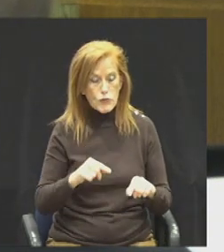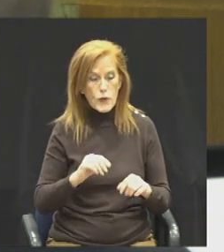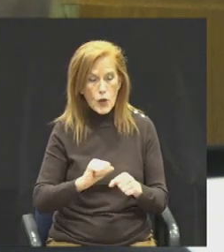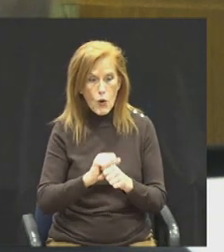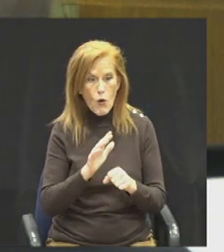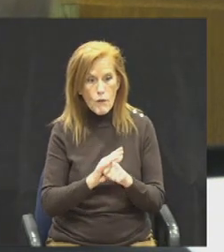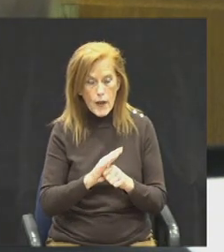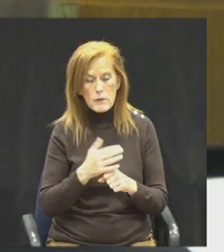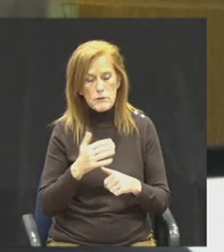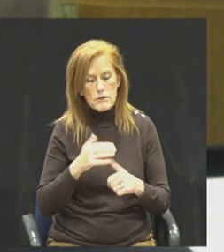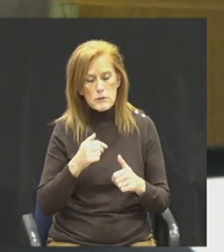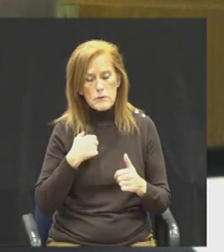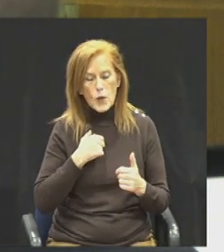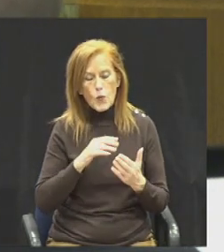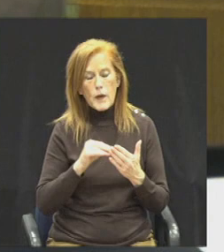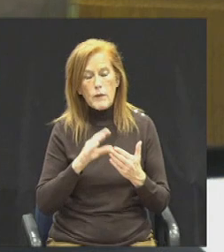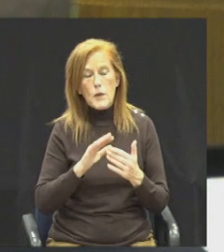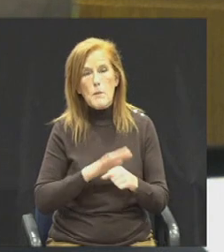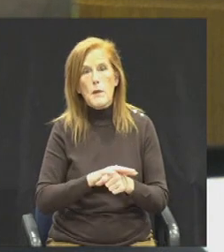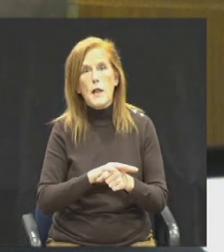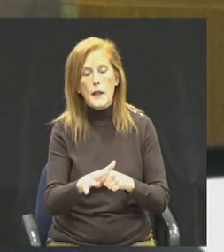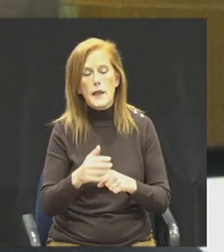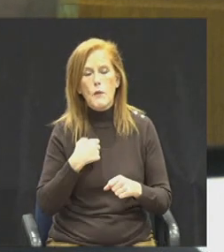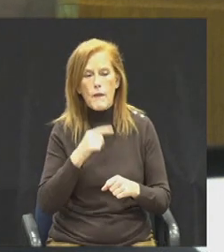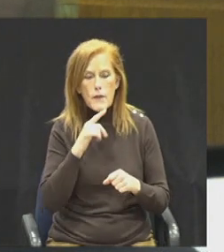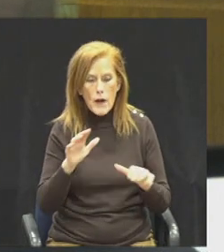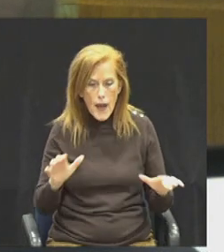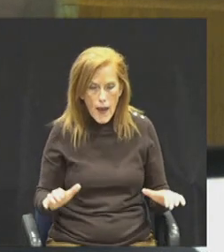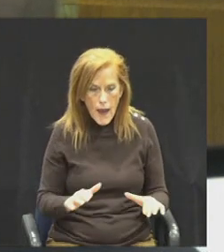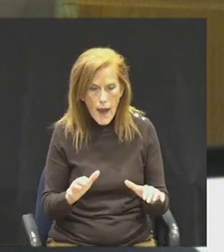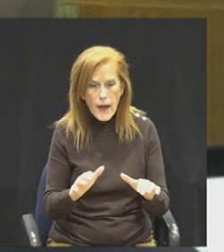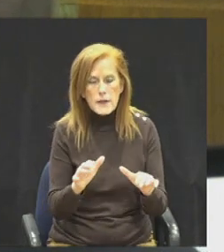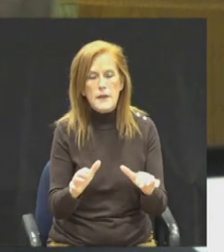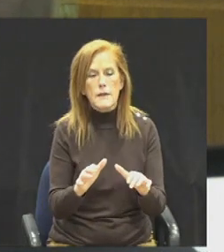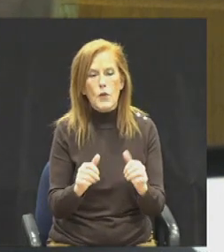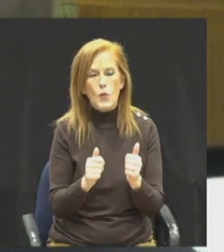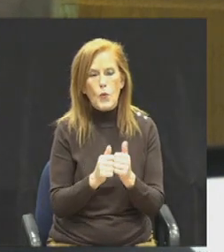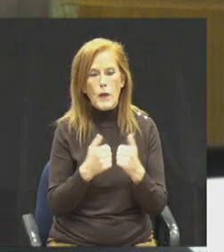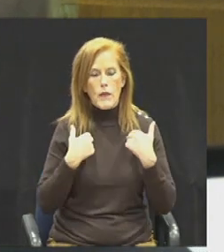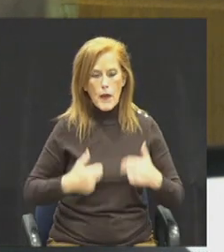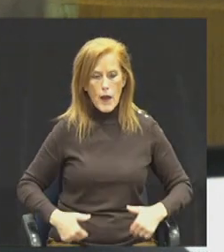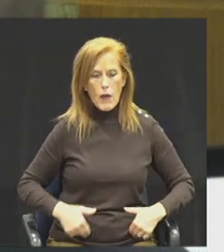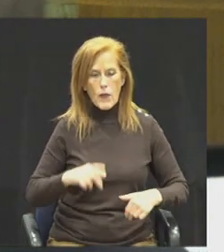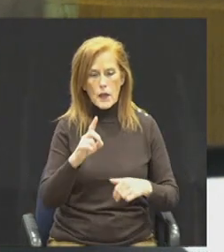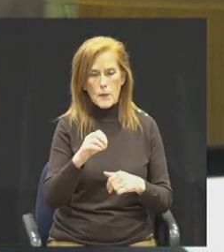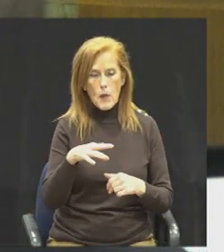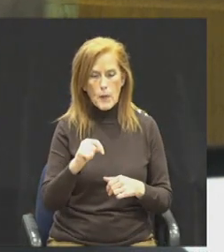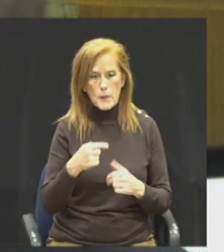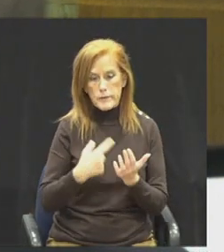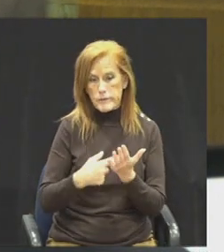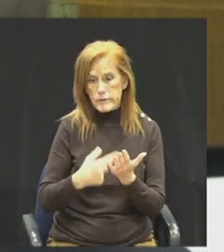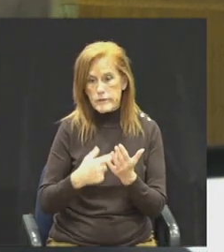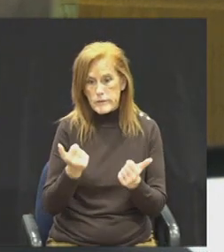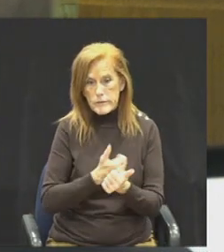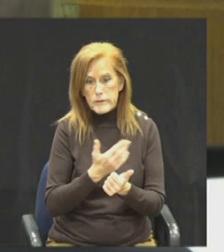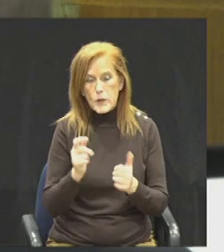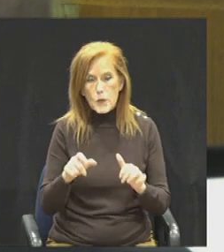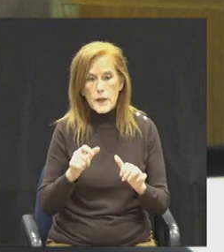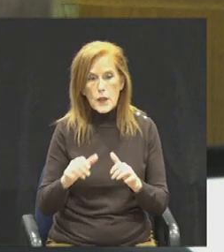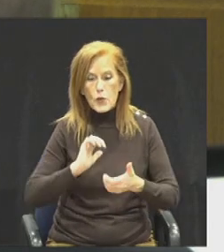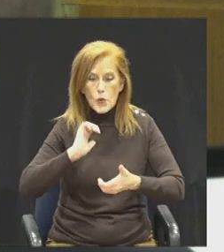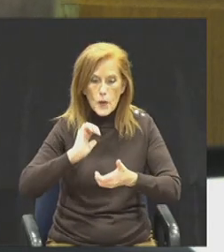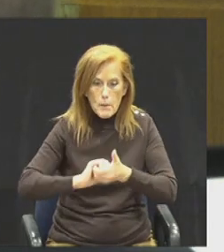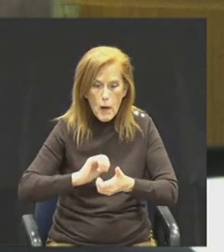the public health department, you know, very, very early on, talking about what we needed to do to partner